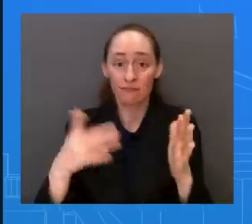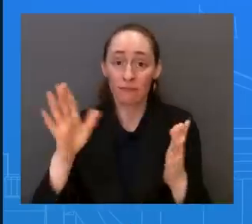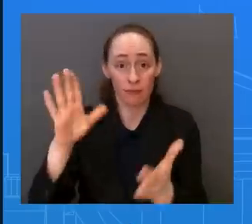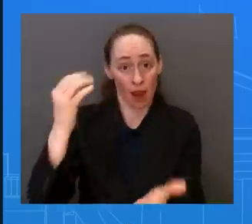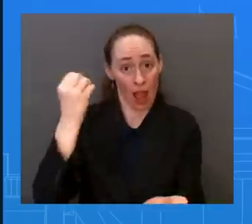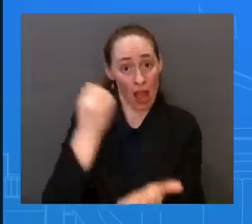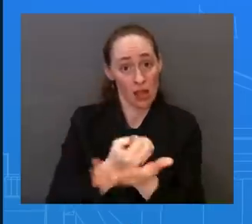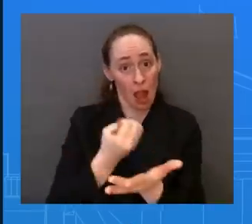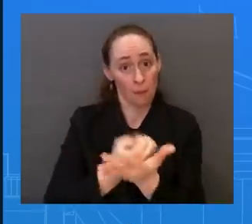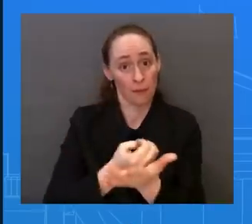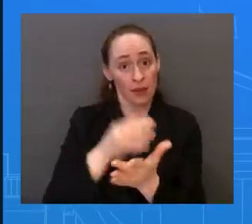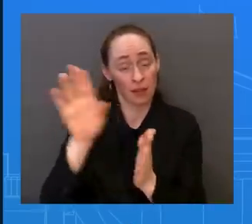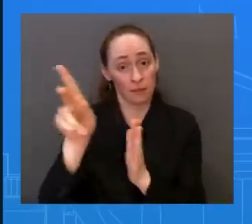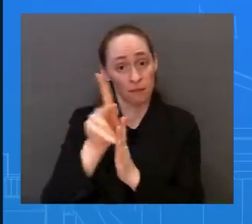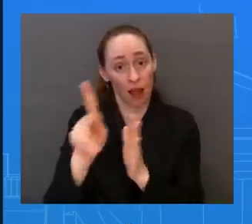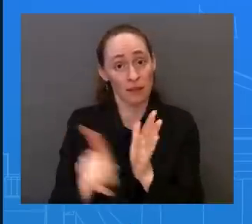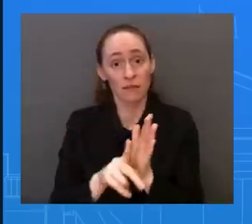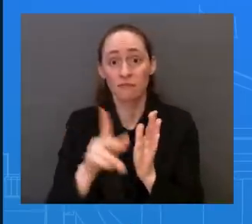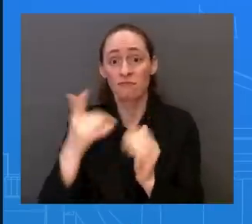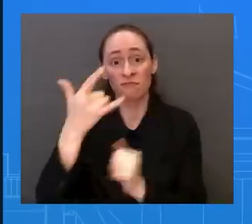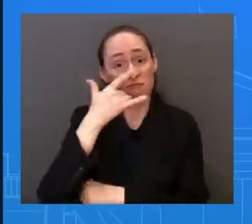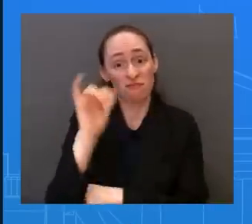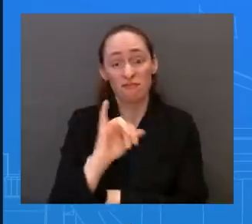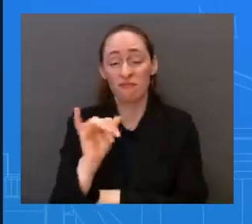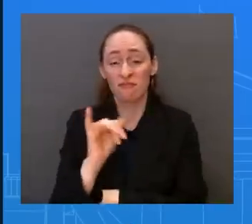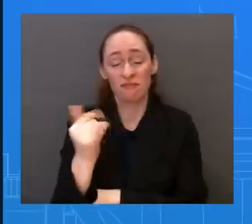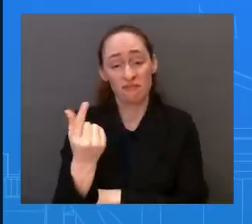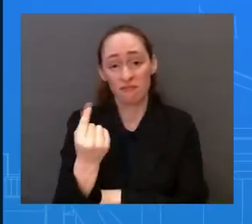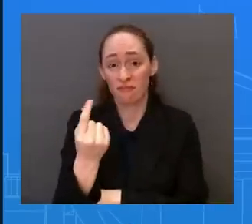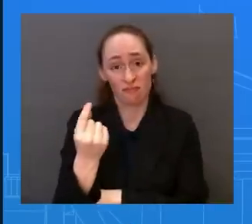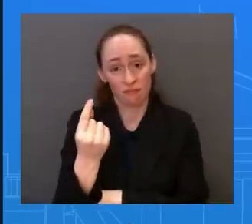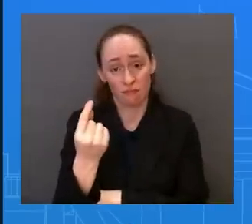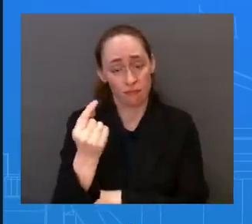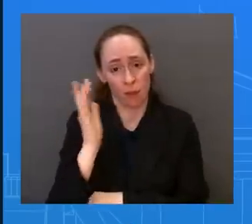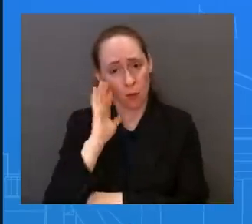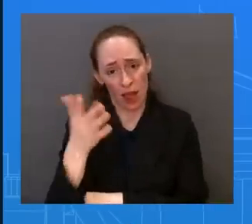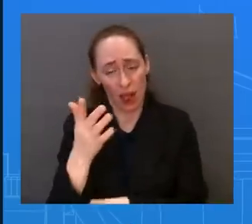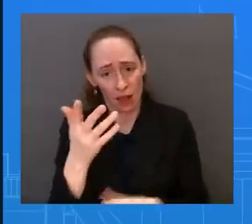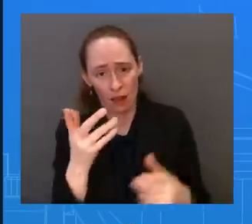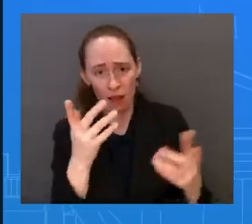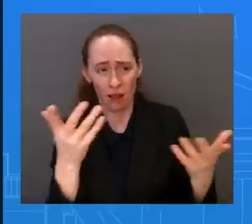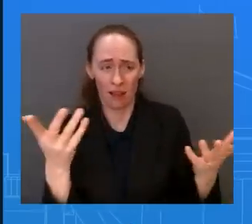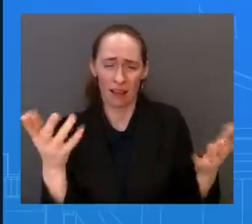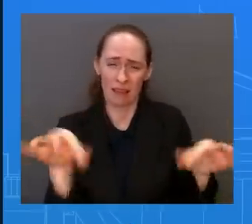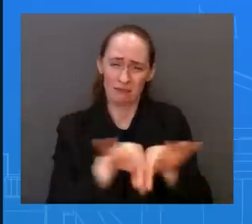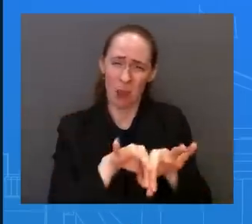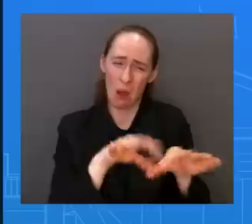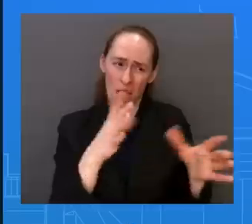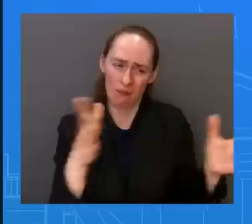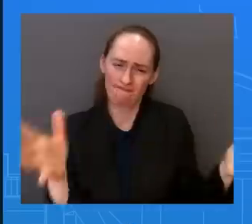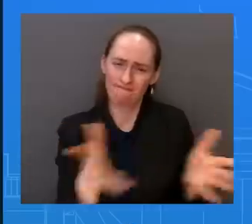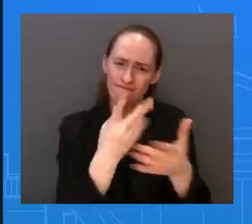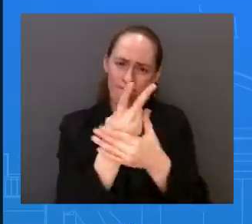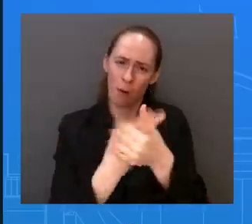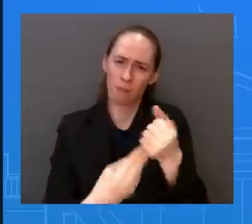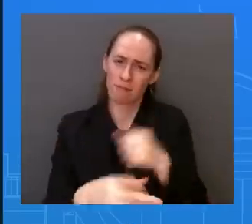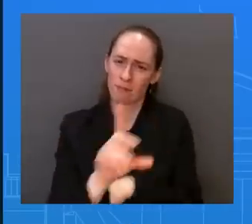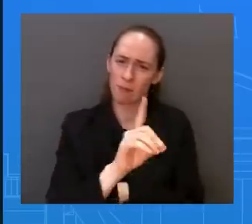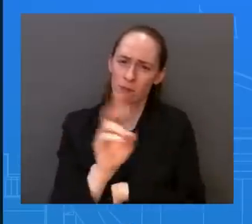with Democrats and Republicans, find practical paths forward, find compromise. It's something that a lot of people wrote off, and I